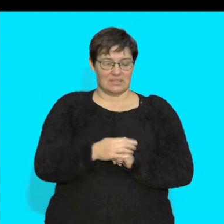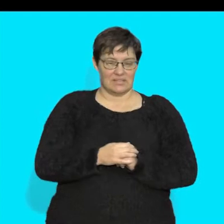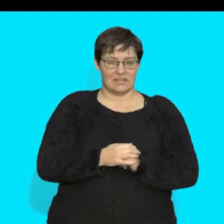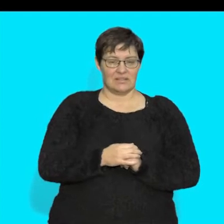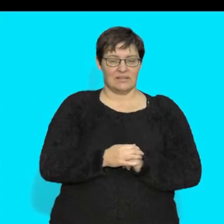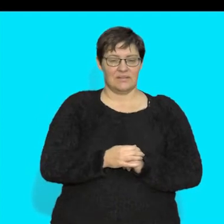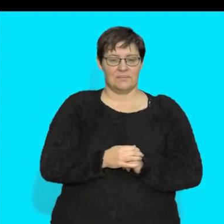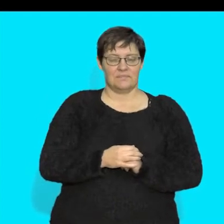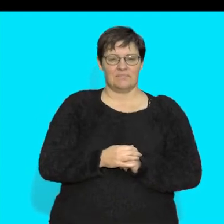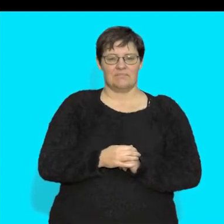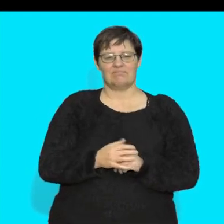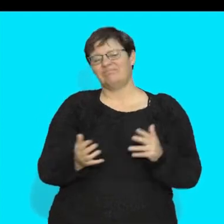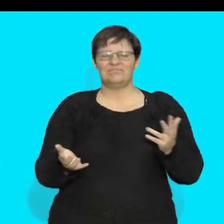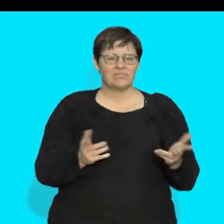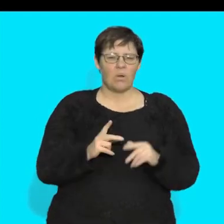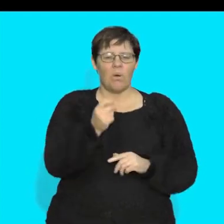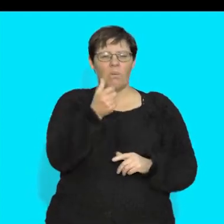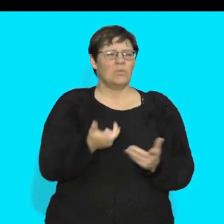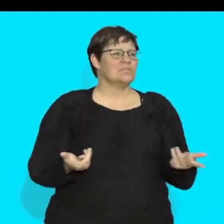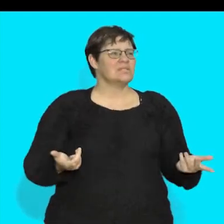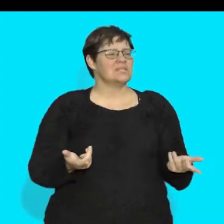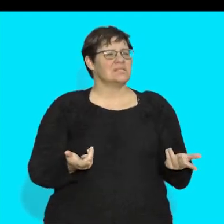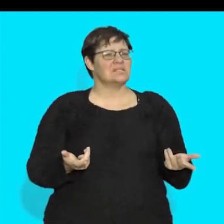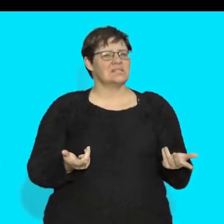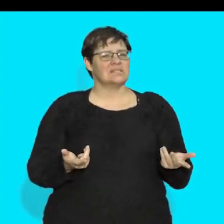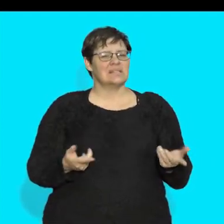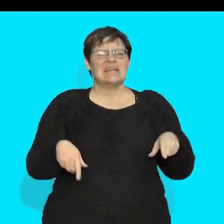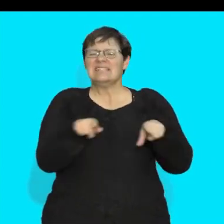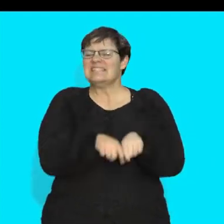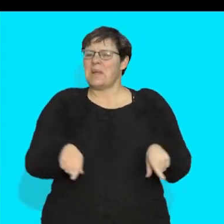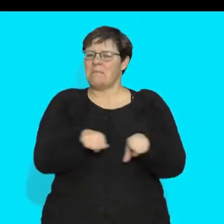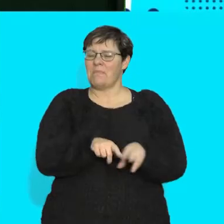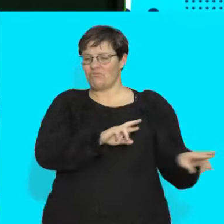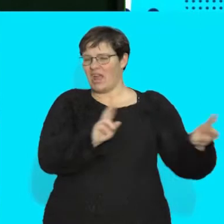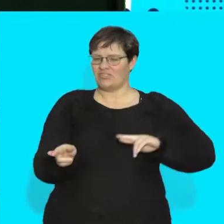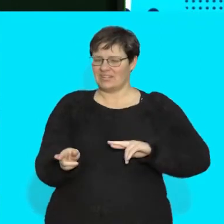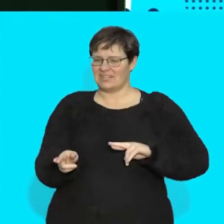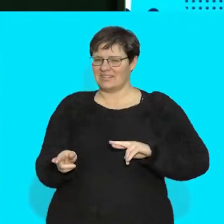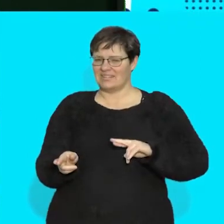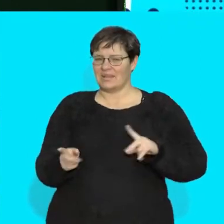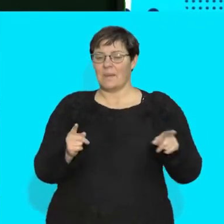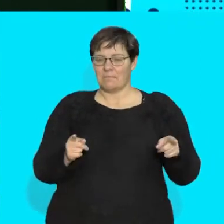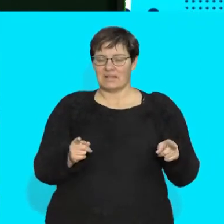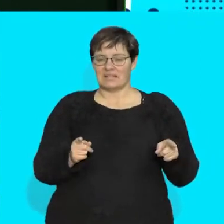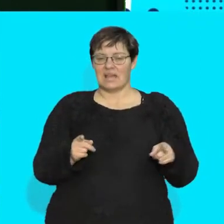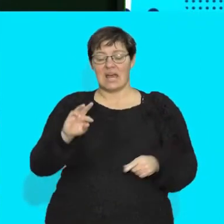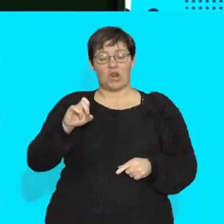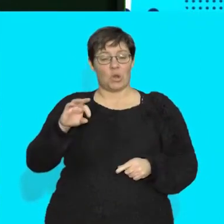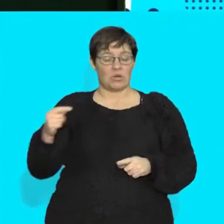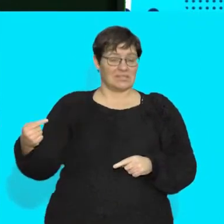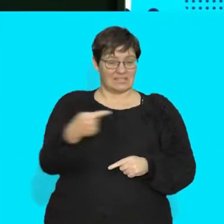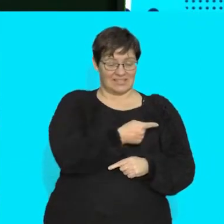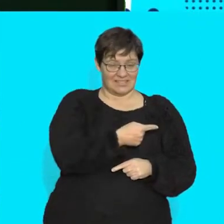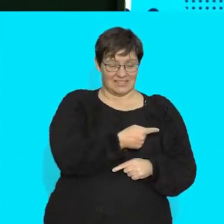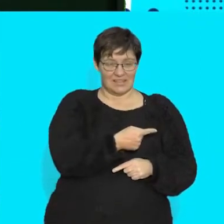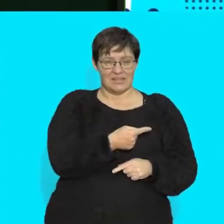So it's almost the same, it is the same reaction. It's the redox reaction, the